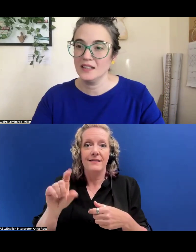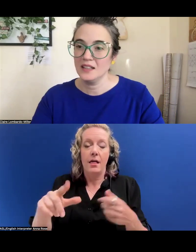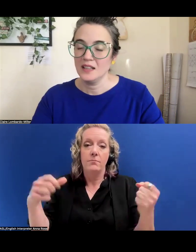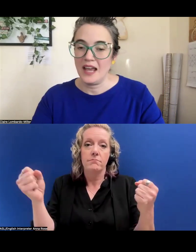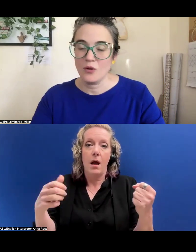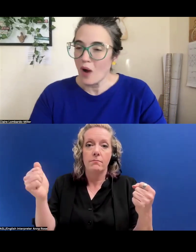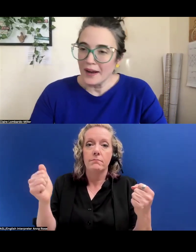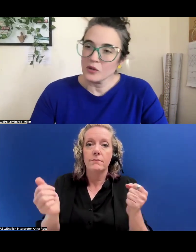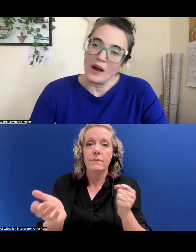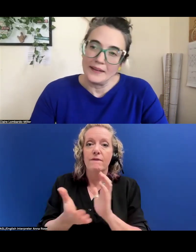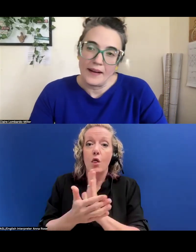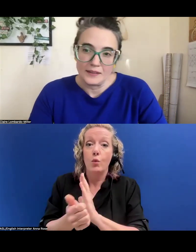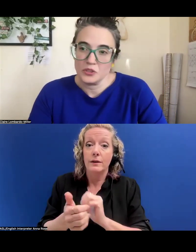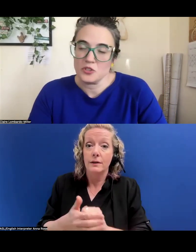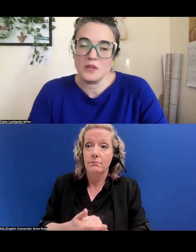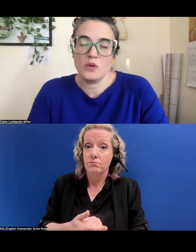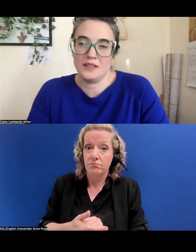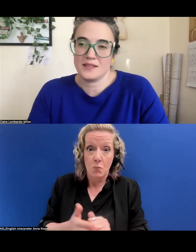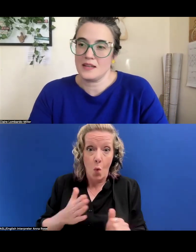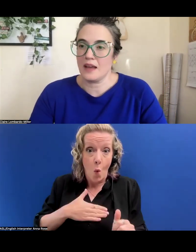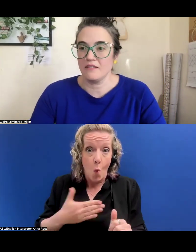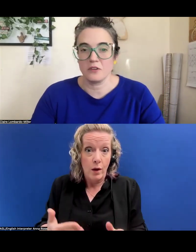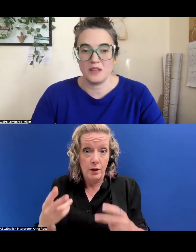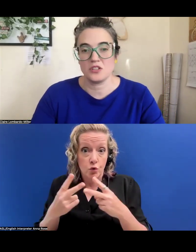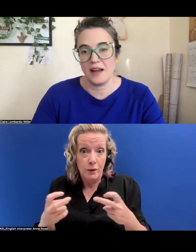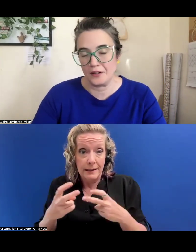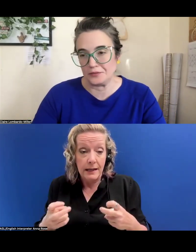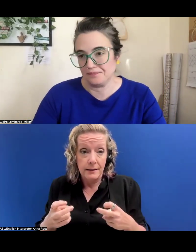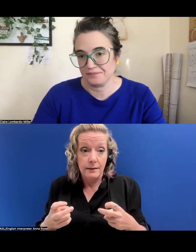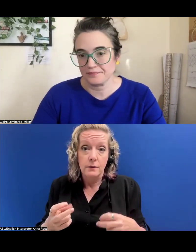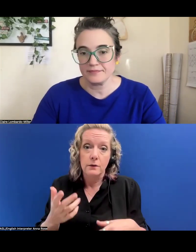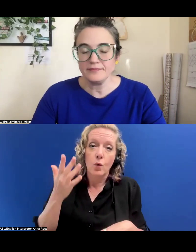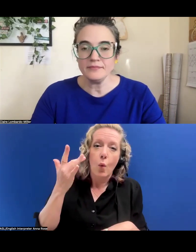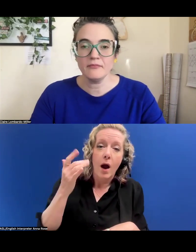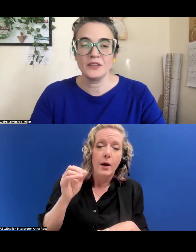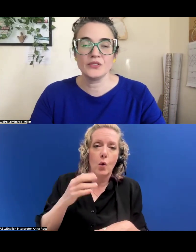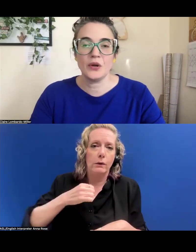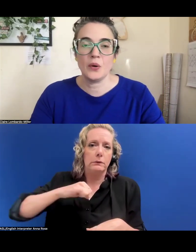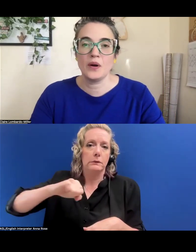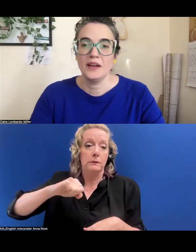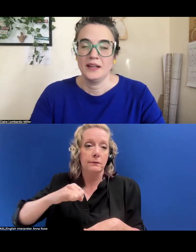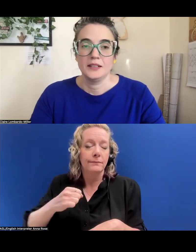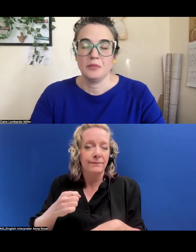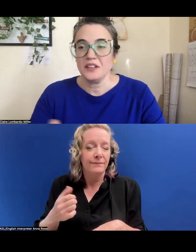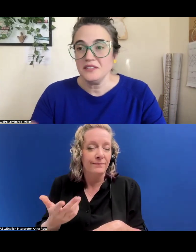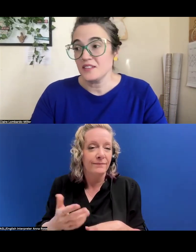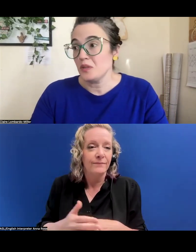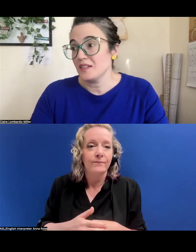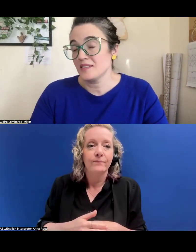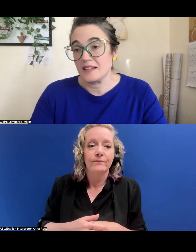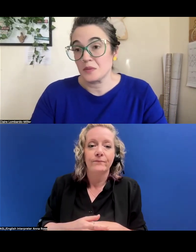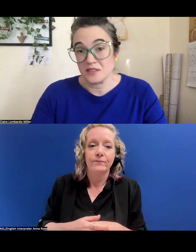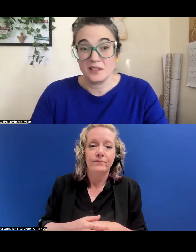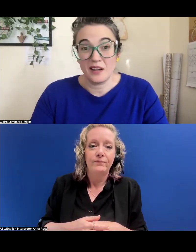fluency? And why or why not would you be willing to seek that information out? So part of this is